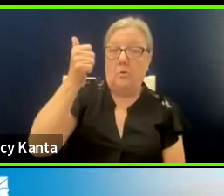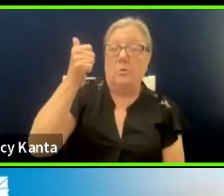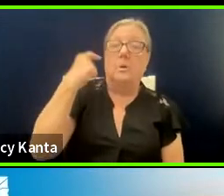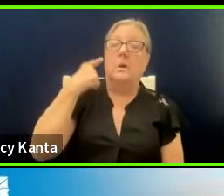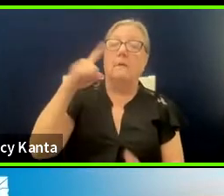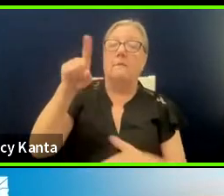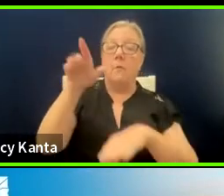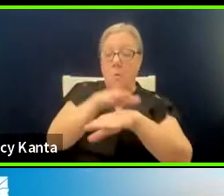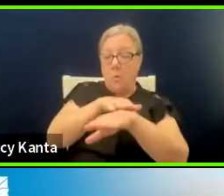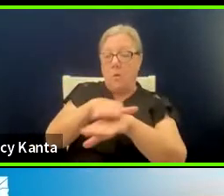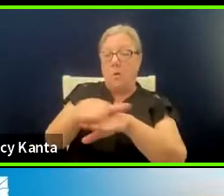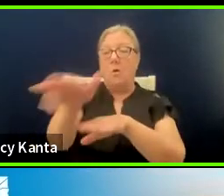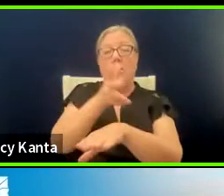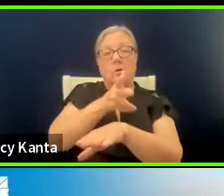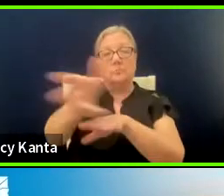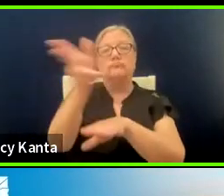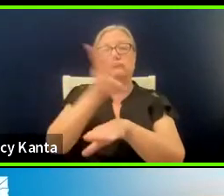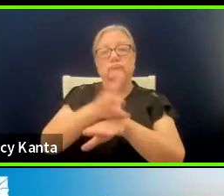is lower.